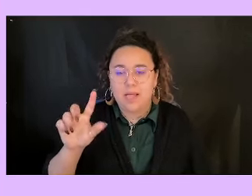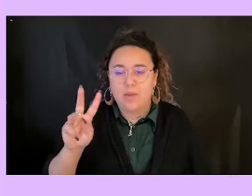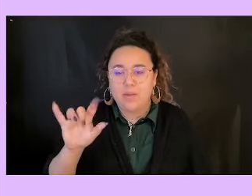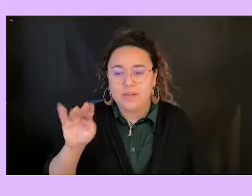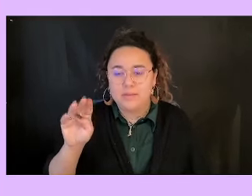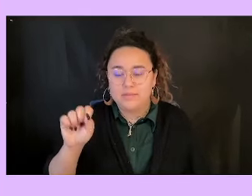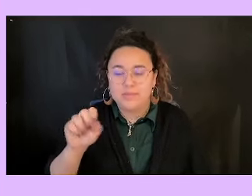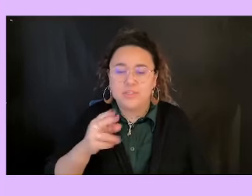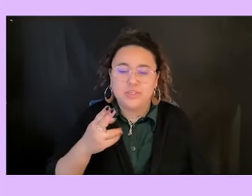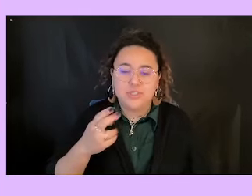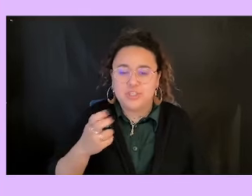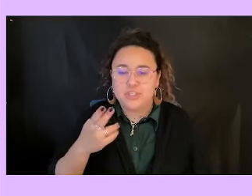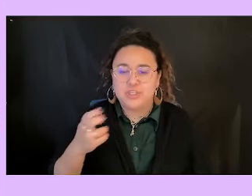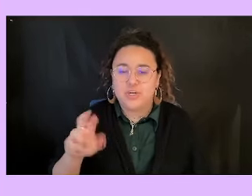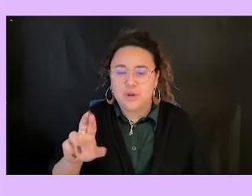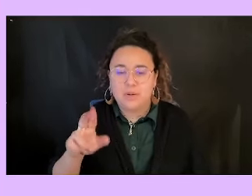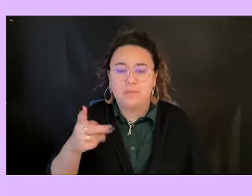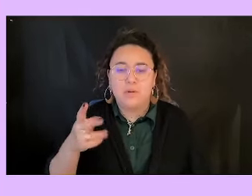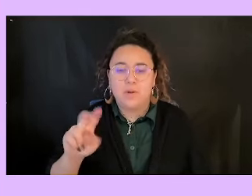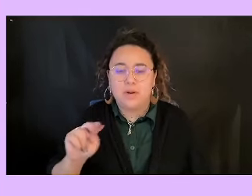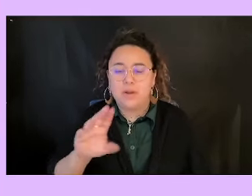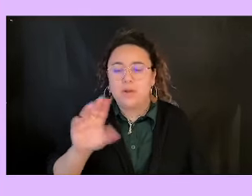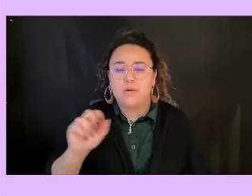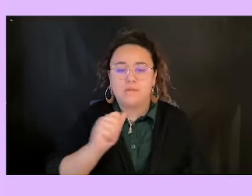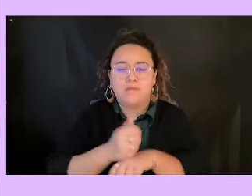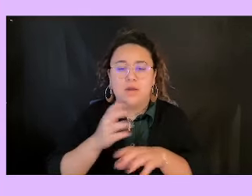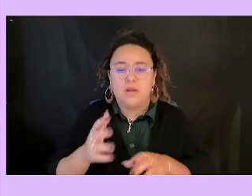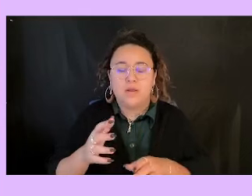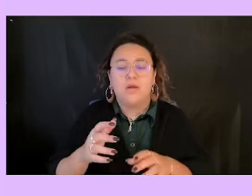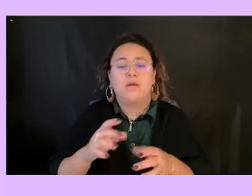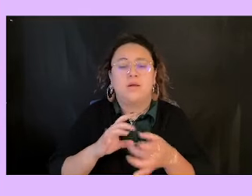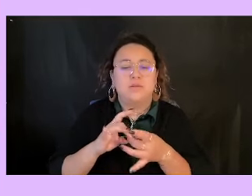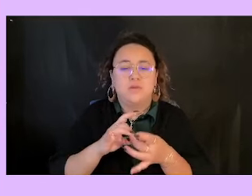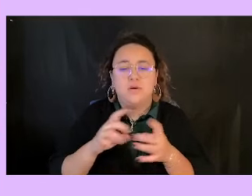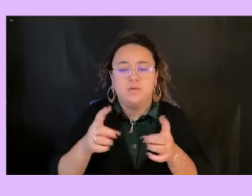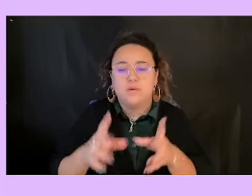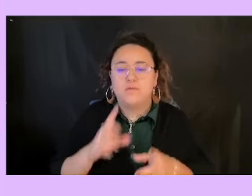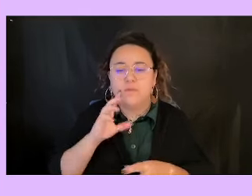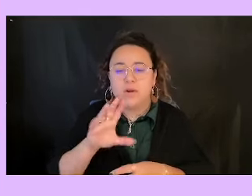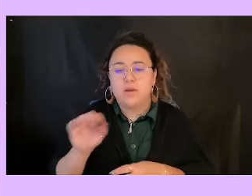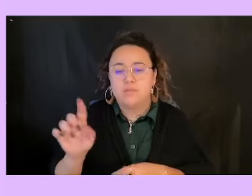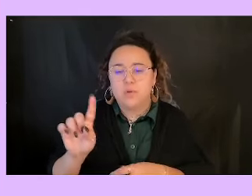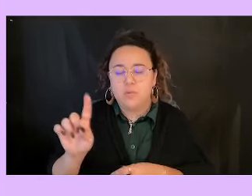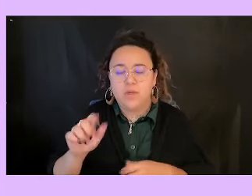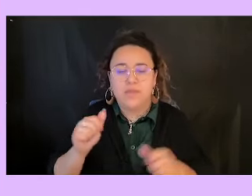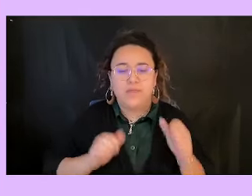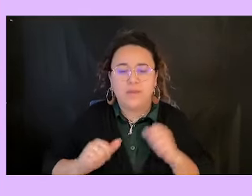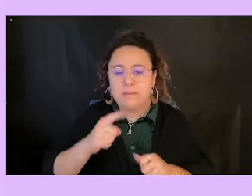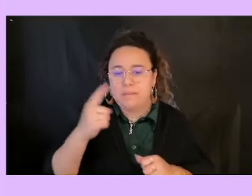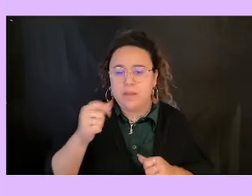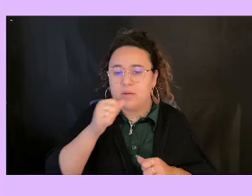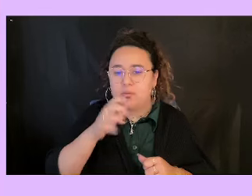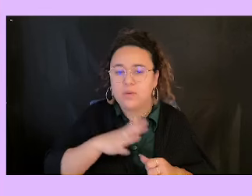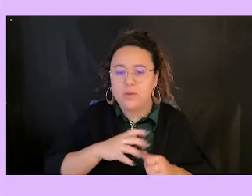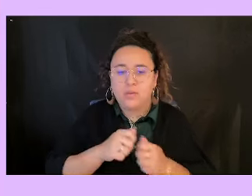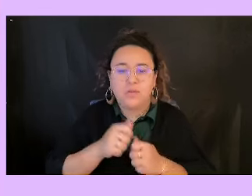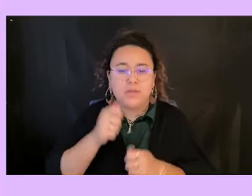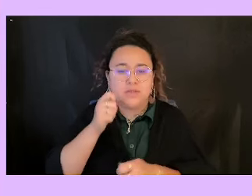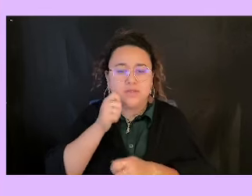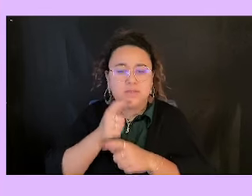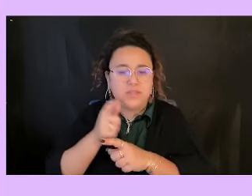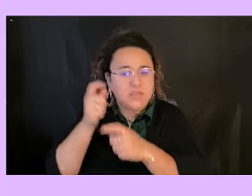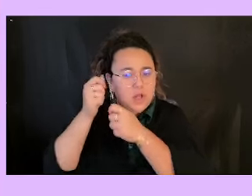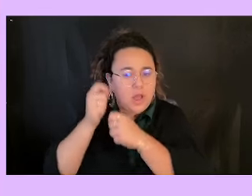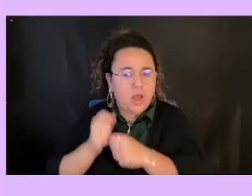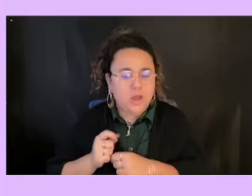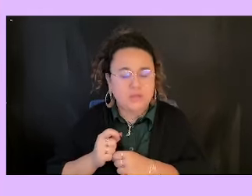pronouns. One of the co-founders and associate artistic director of Company One Theater. I am a black woman with sister locks, glasses,